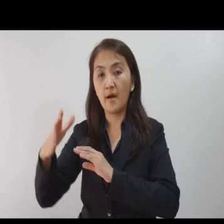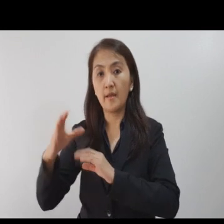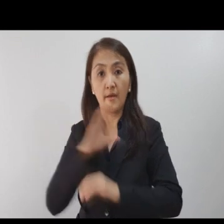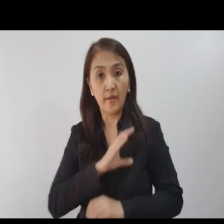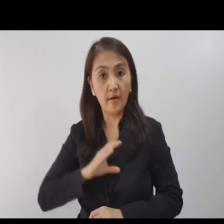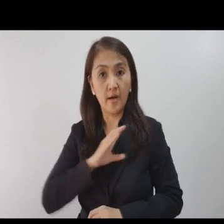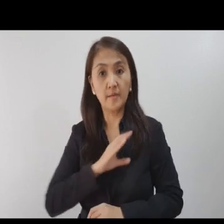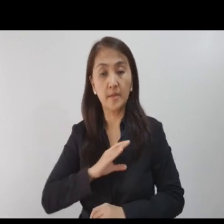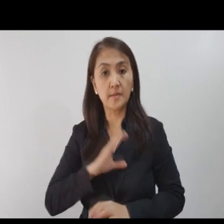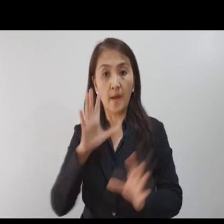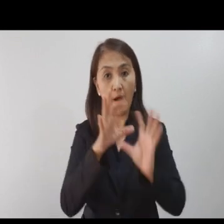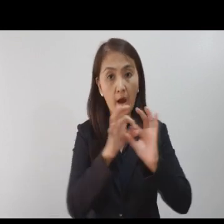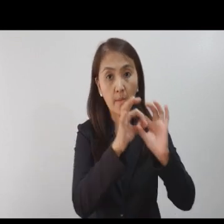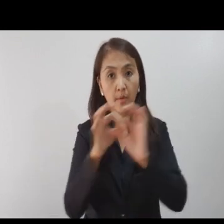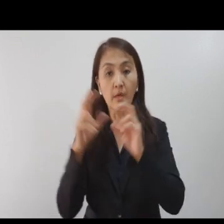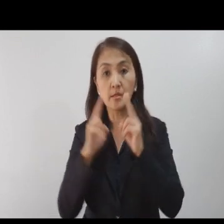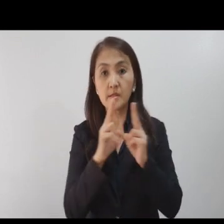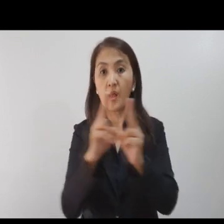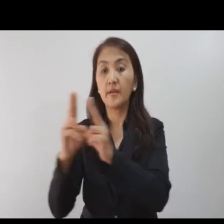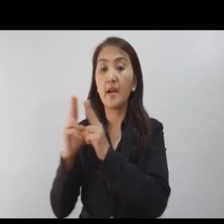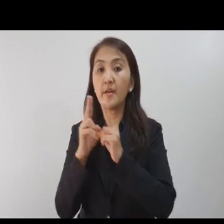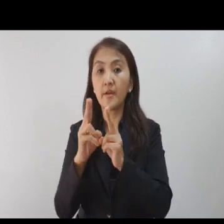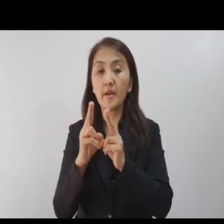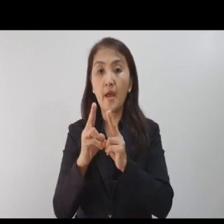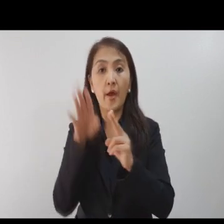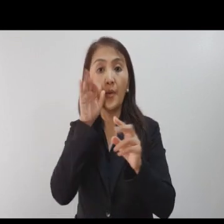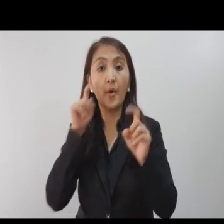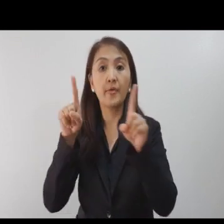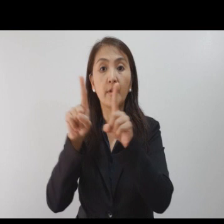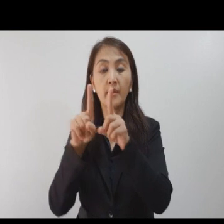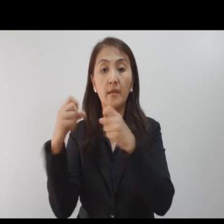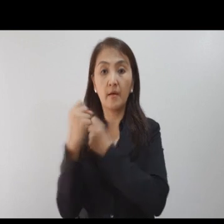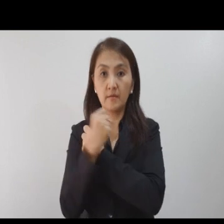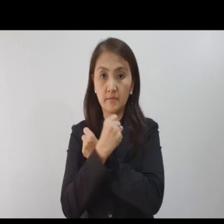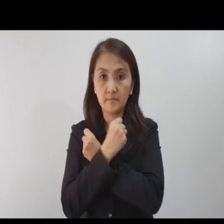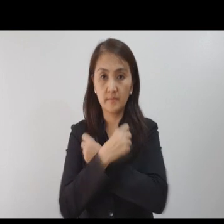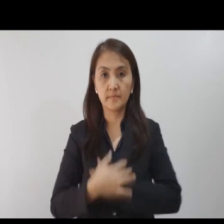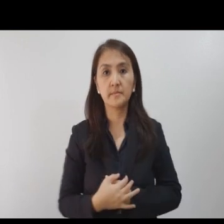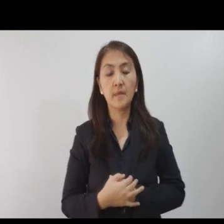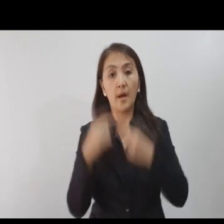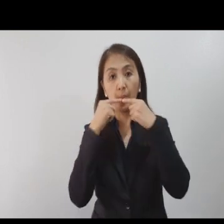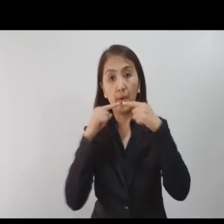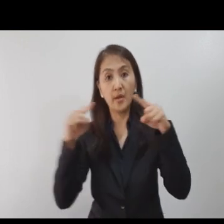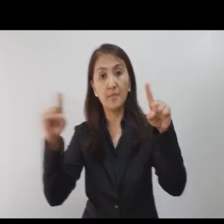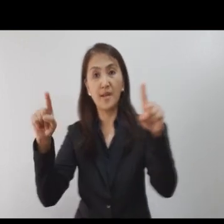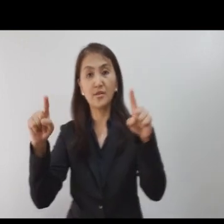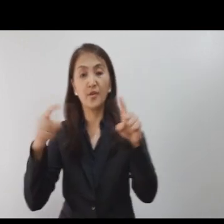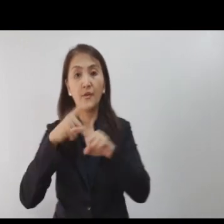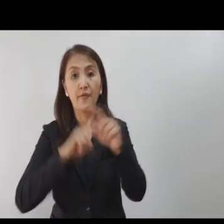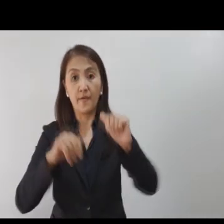of God, characterized by harmony, solidarity, and brotherly love.